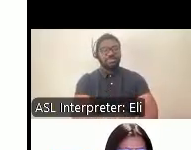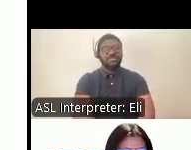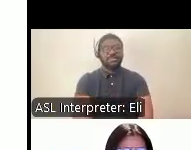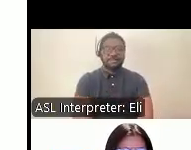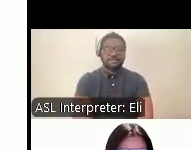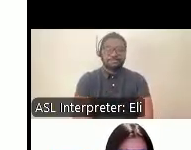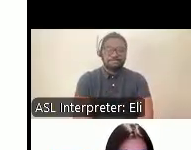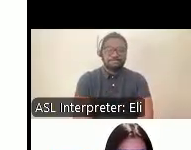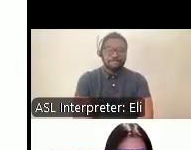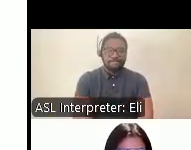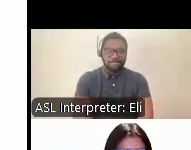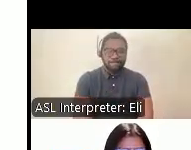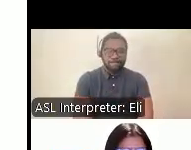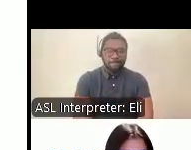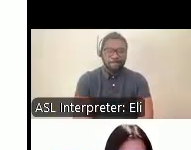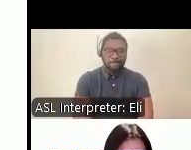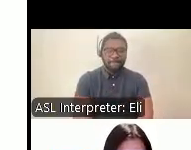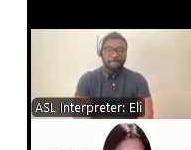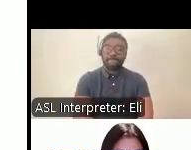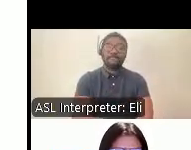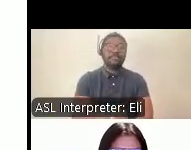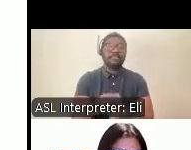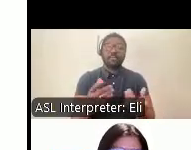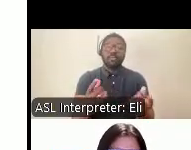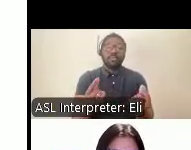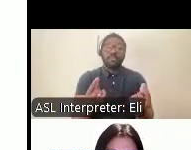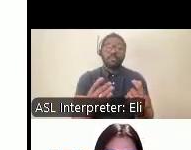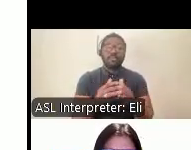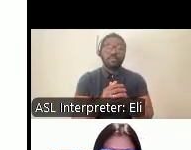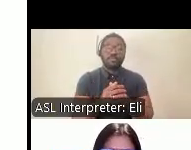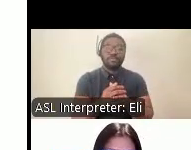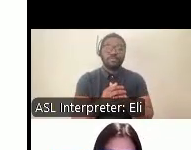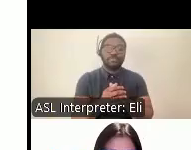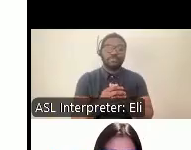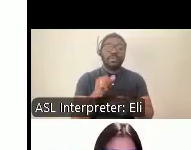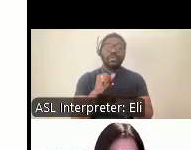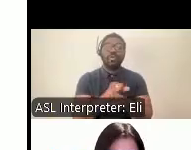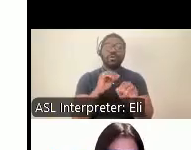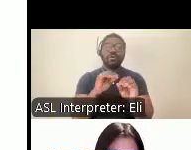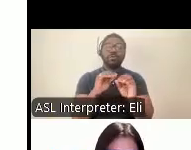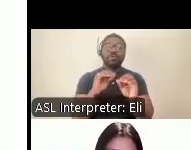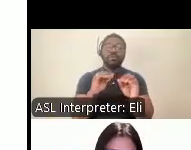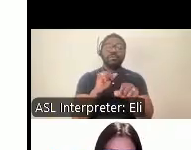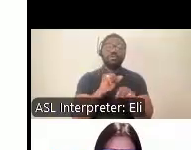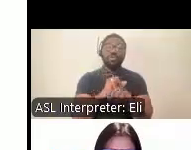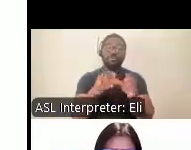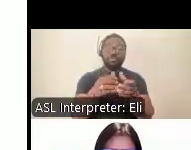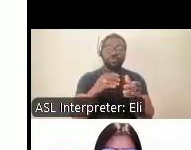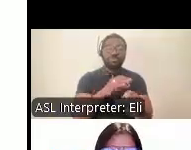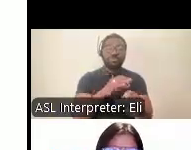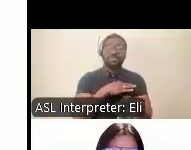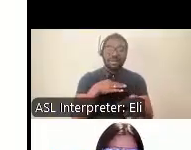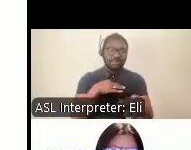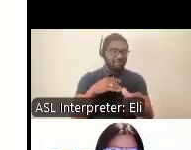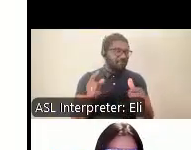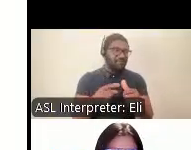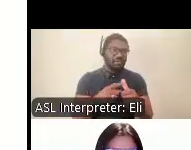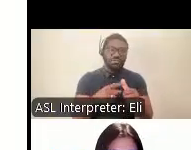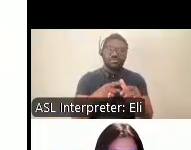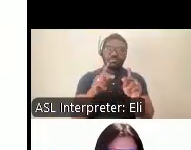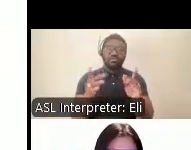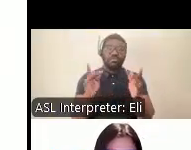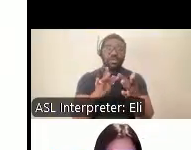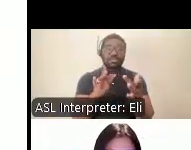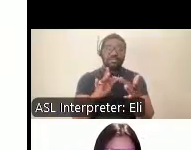So how do we respond? Often, workforce staff are a first point of contact in someone's employment journey. You've now learned ways